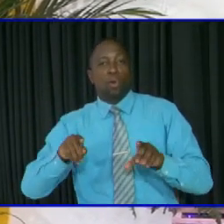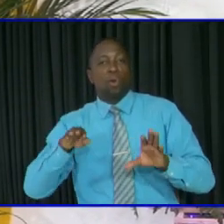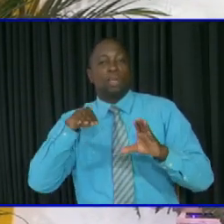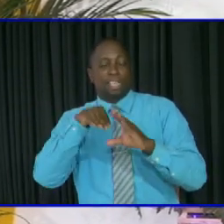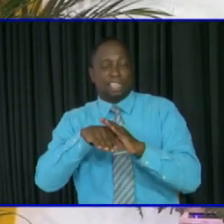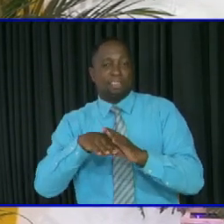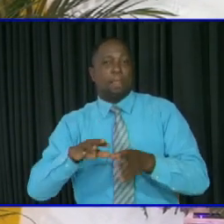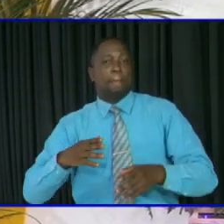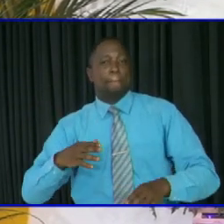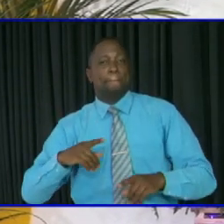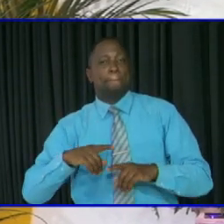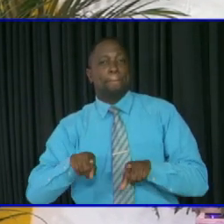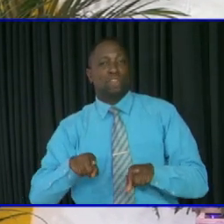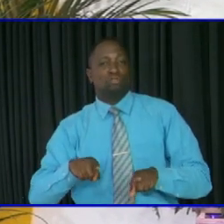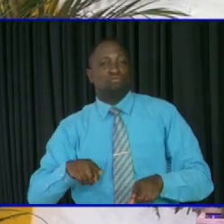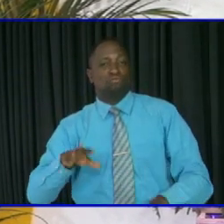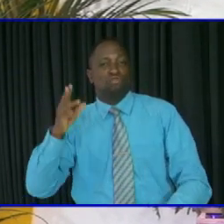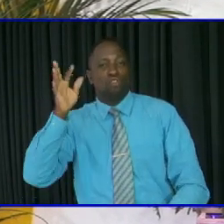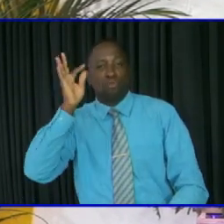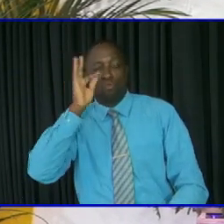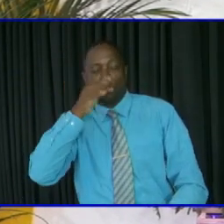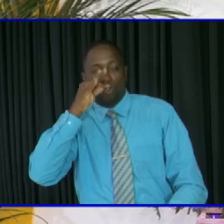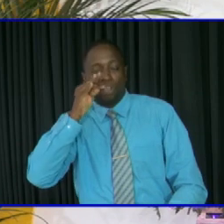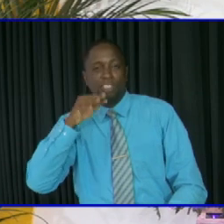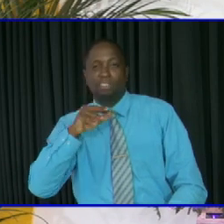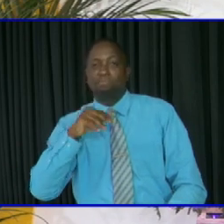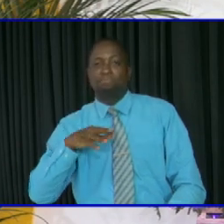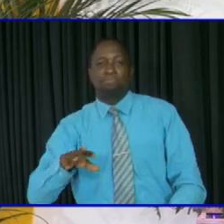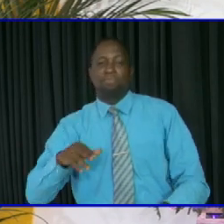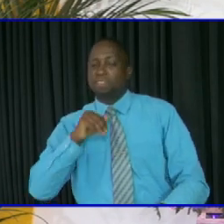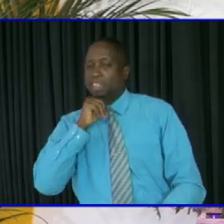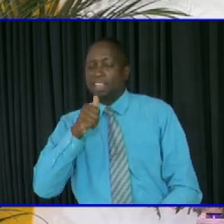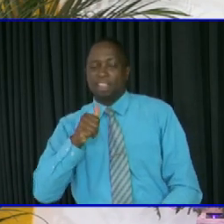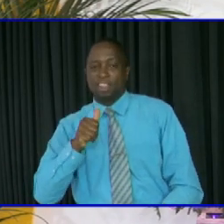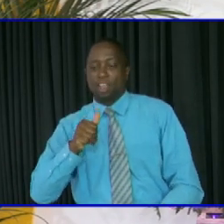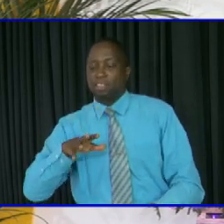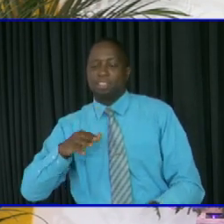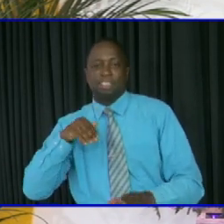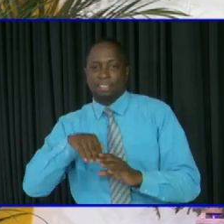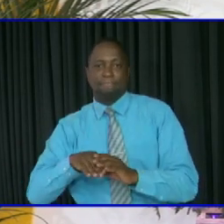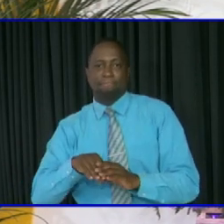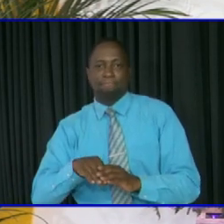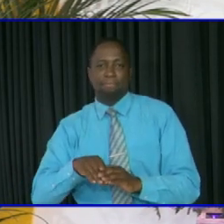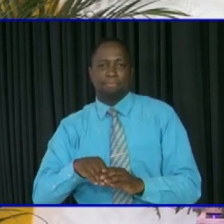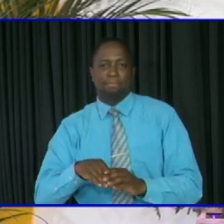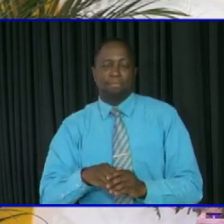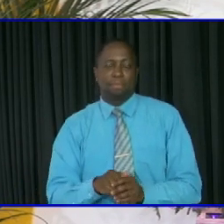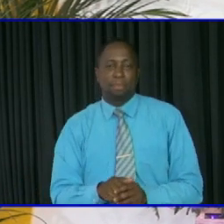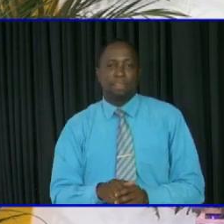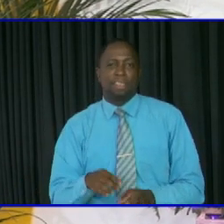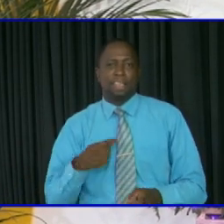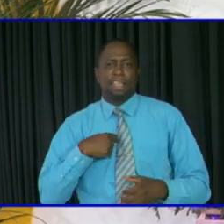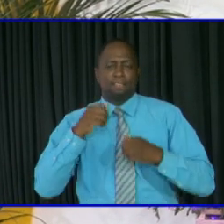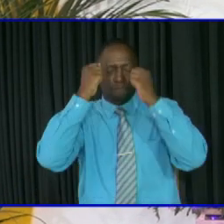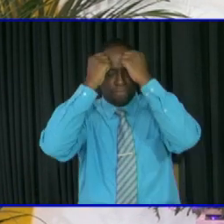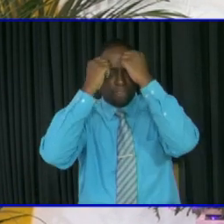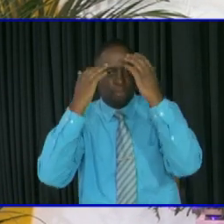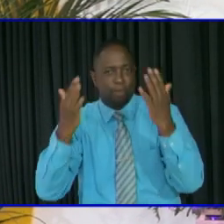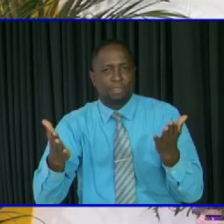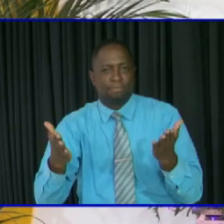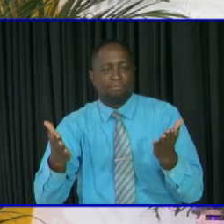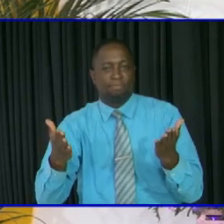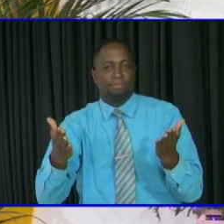ready, but the foolish were not ready. I submit then, beloved brothers and sisters, my dear